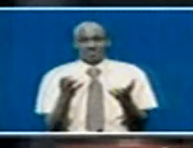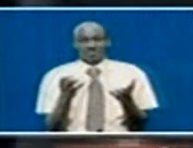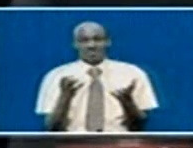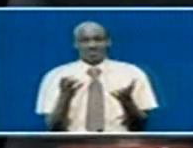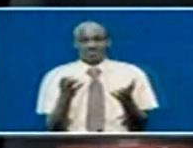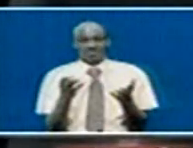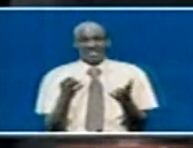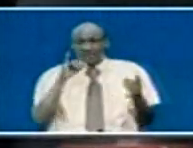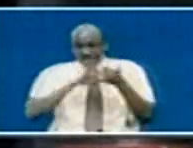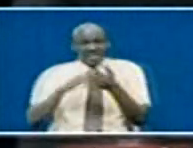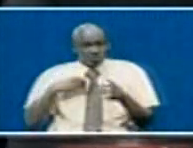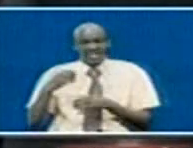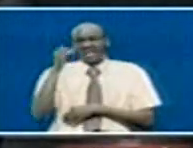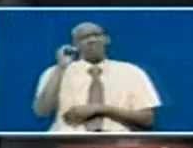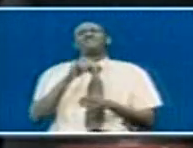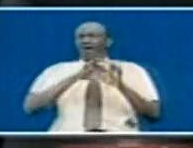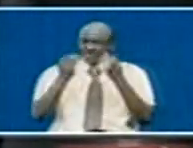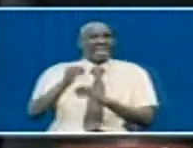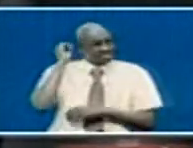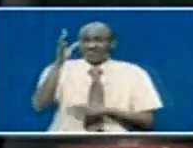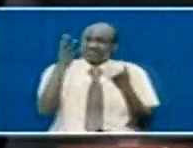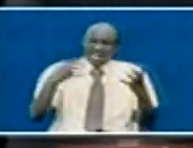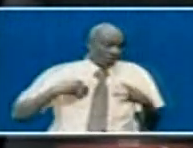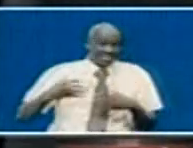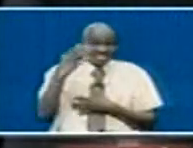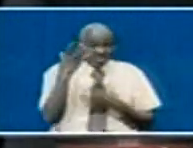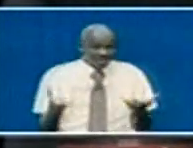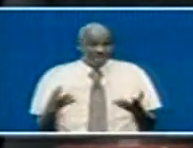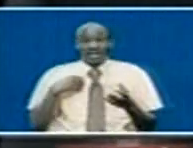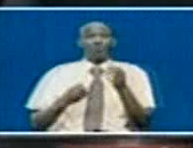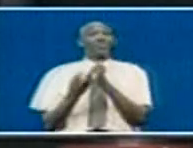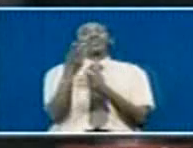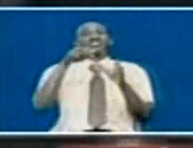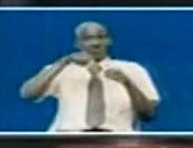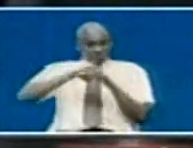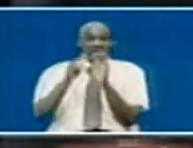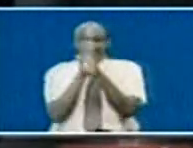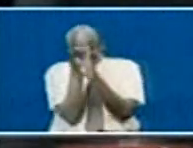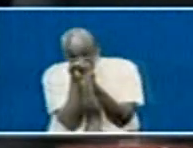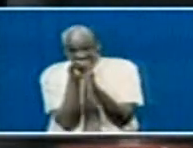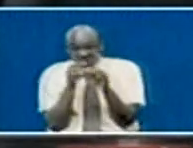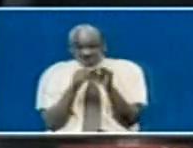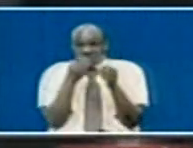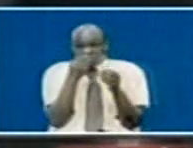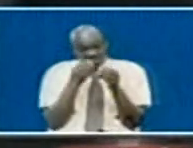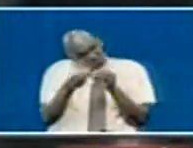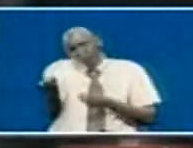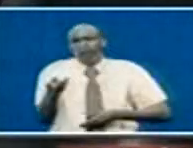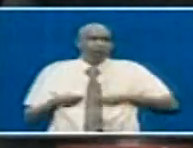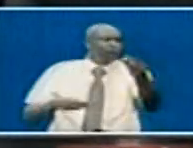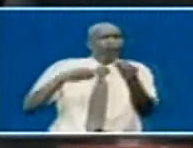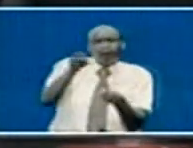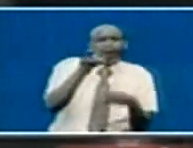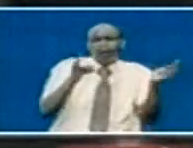aristocracies. They marry into those families and they establish themselves. They distribute food, they